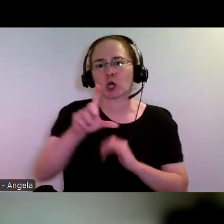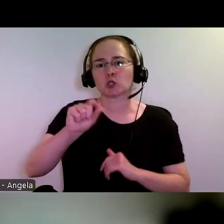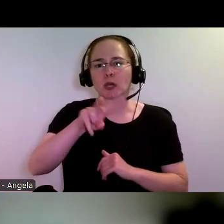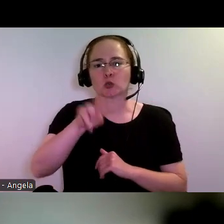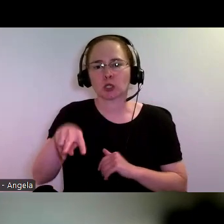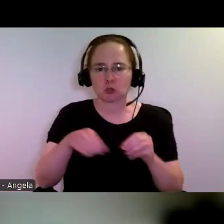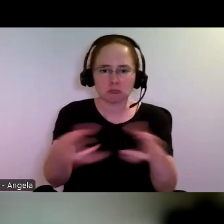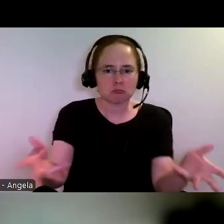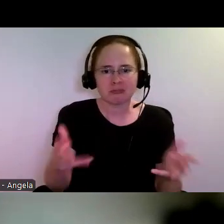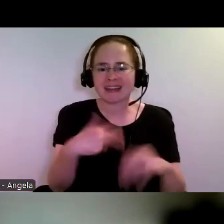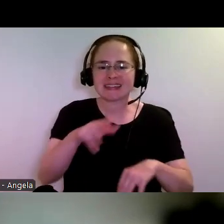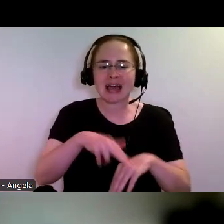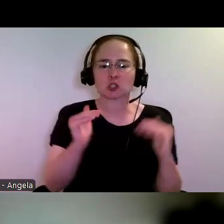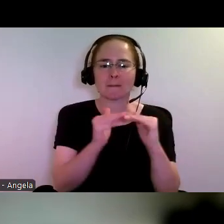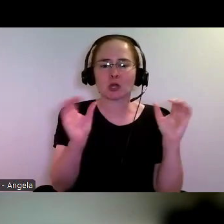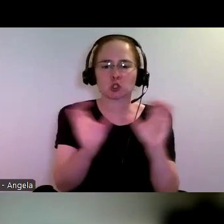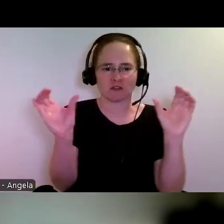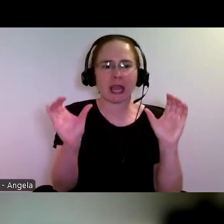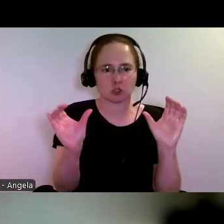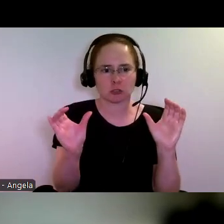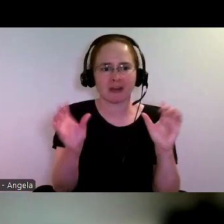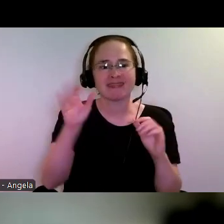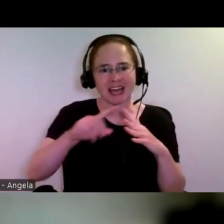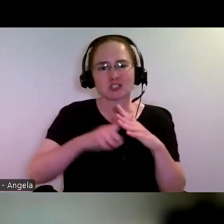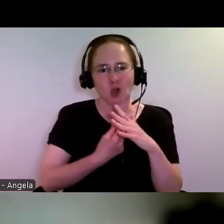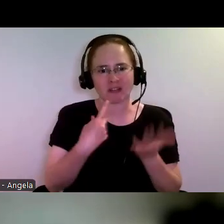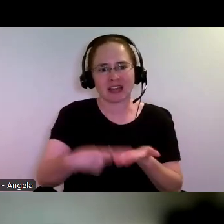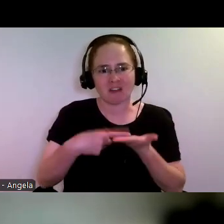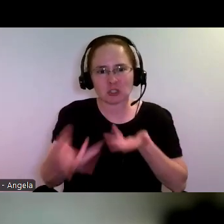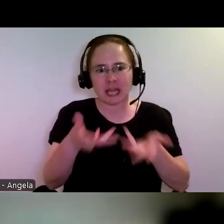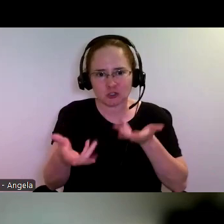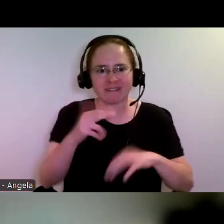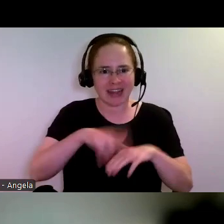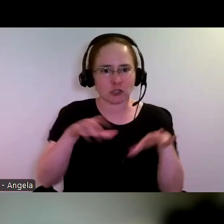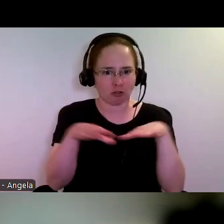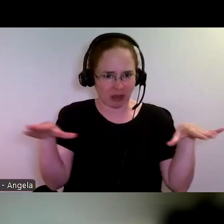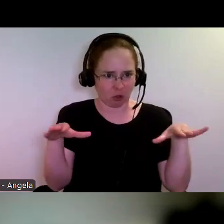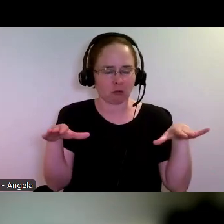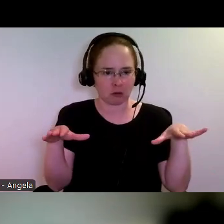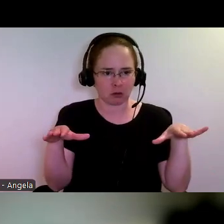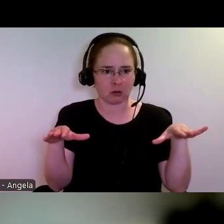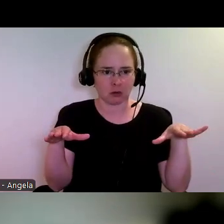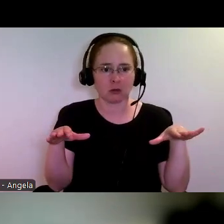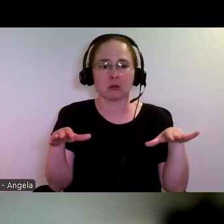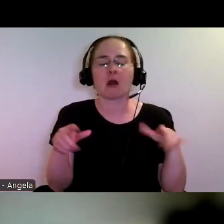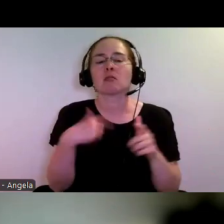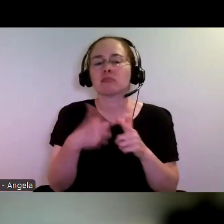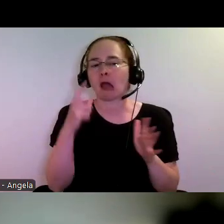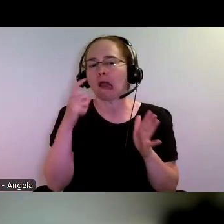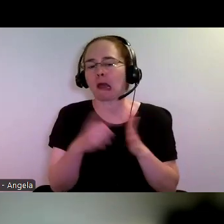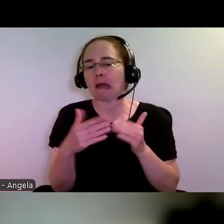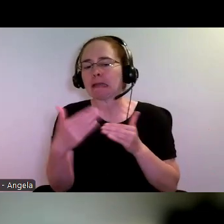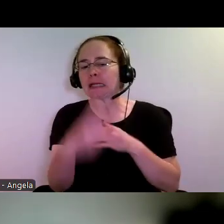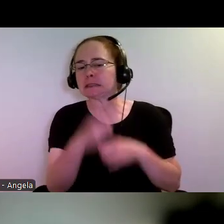for a national peer certification, which kind of started these conversations on the national level. And then what we saw over the next year